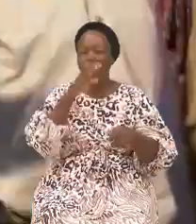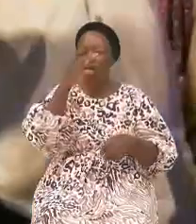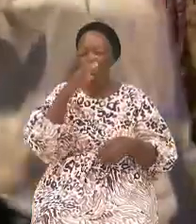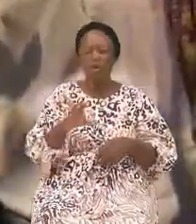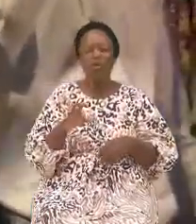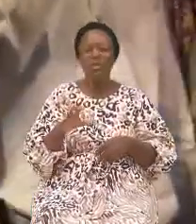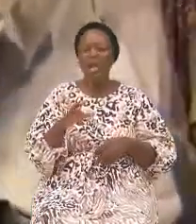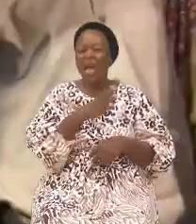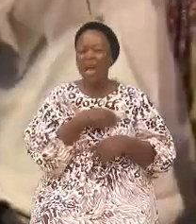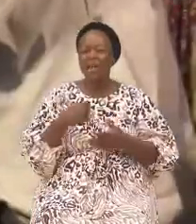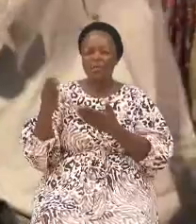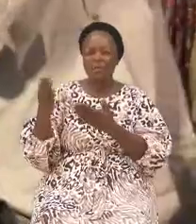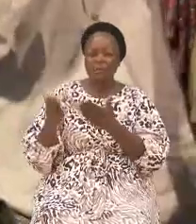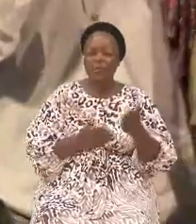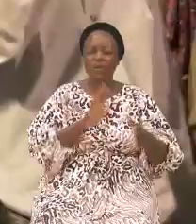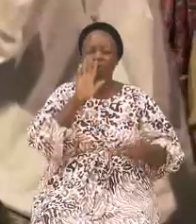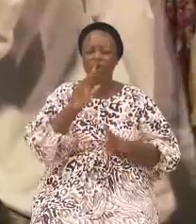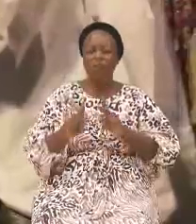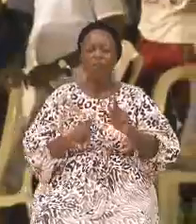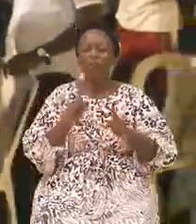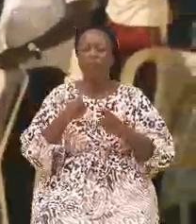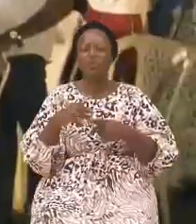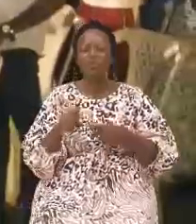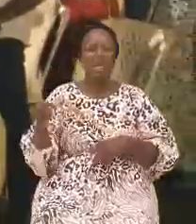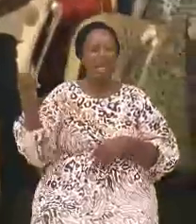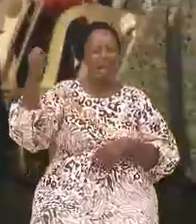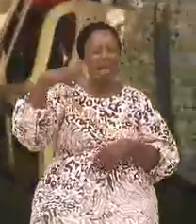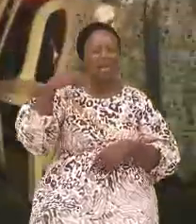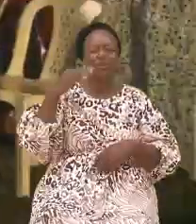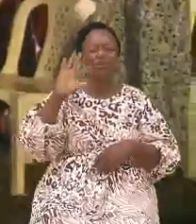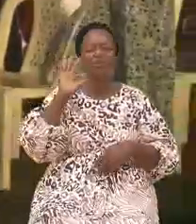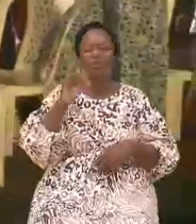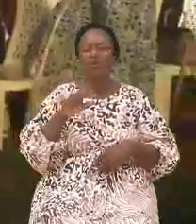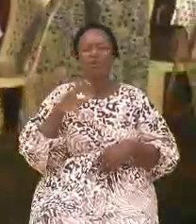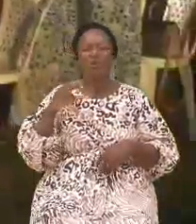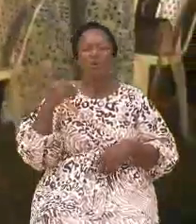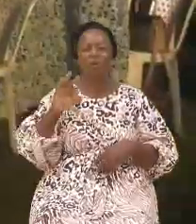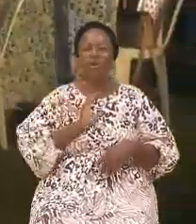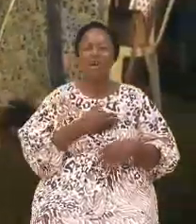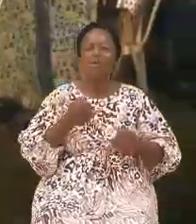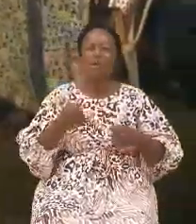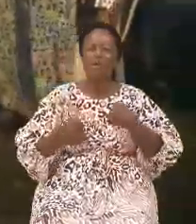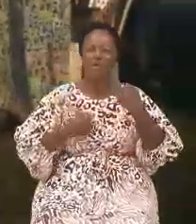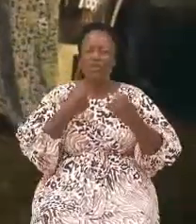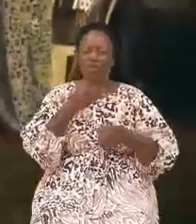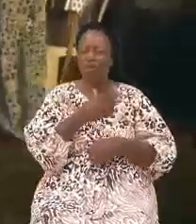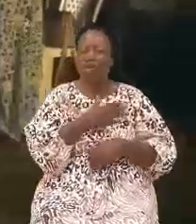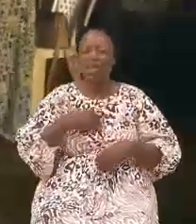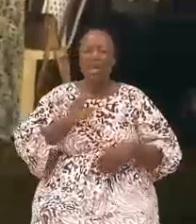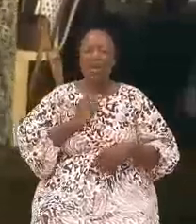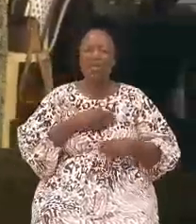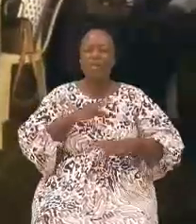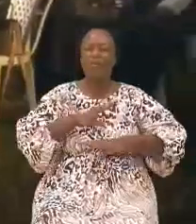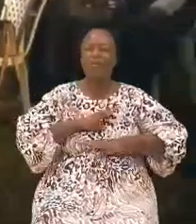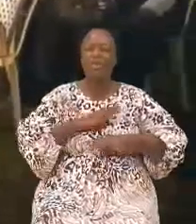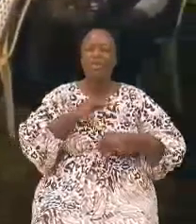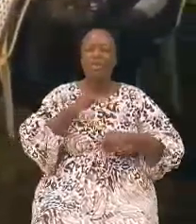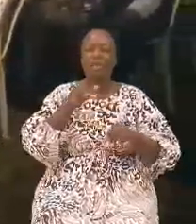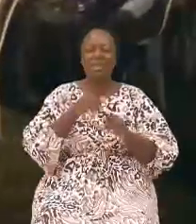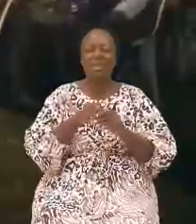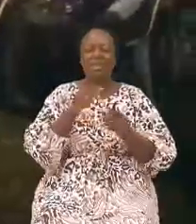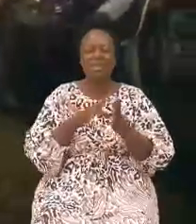yoke. Destroy every curse. And bring your people to the light of your joy,